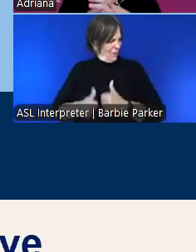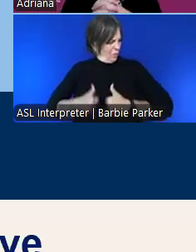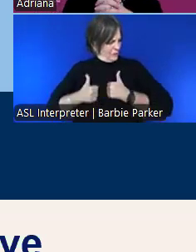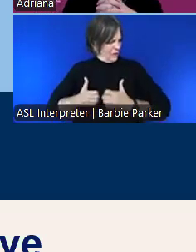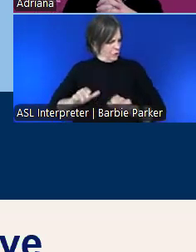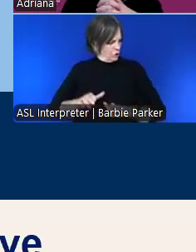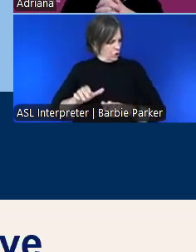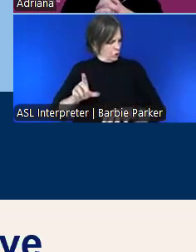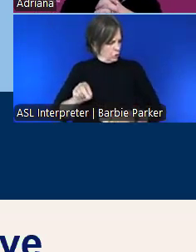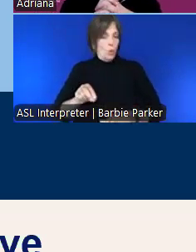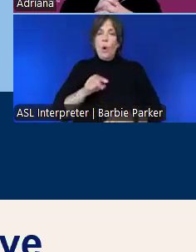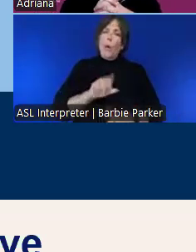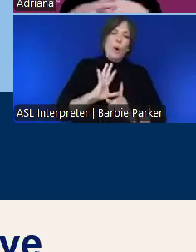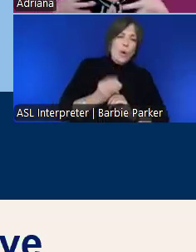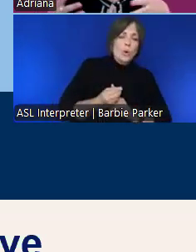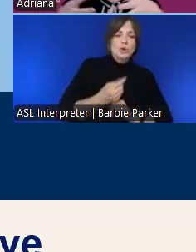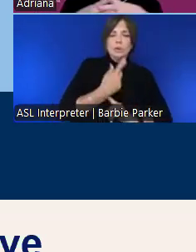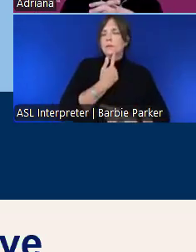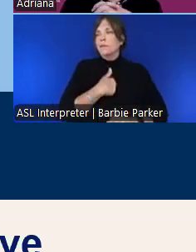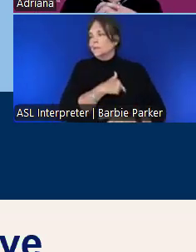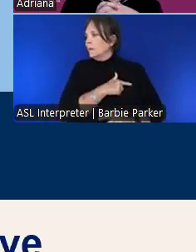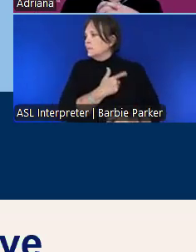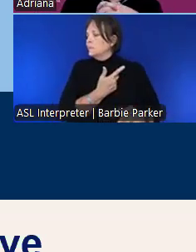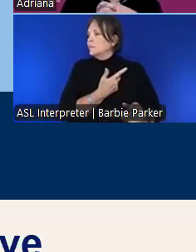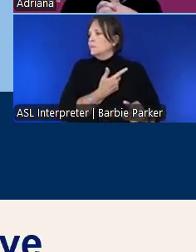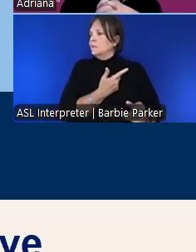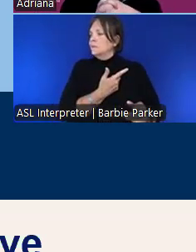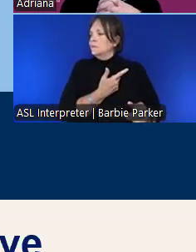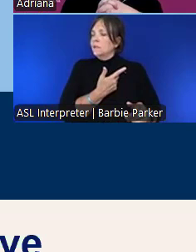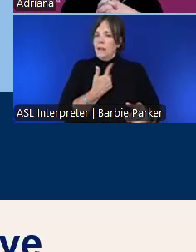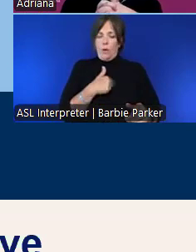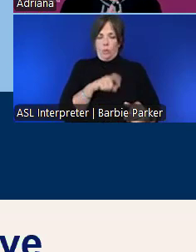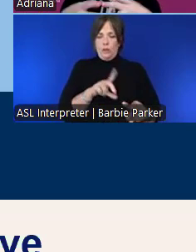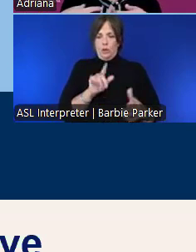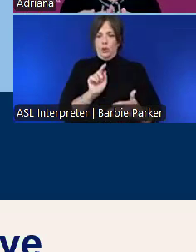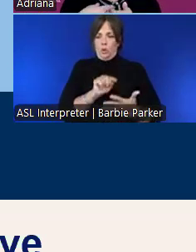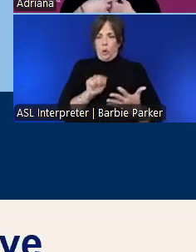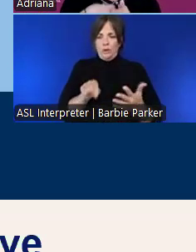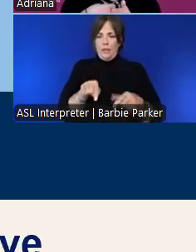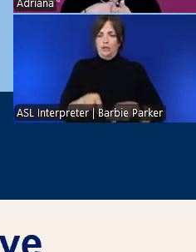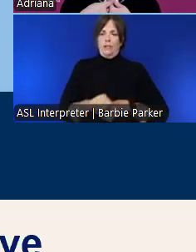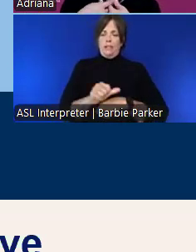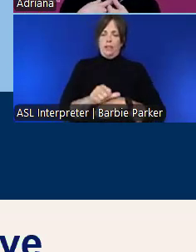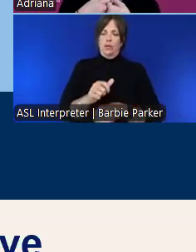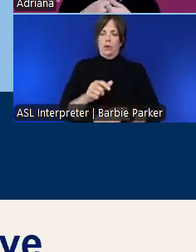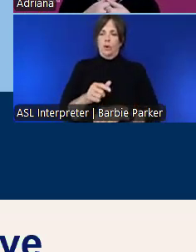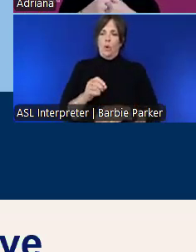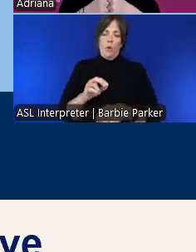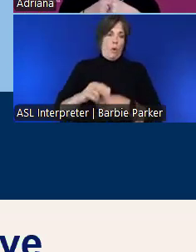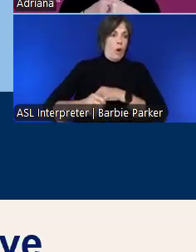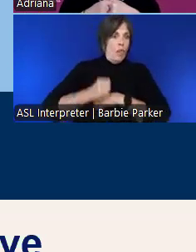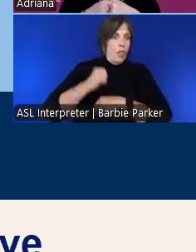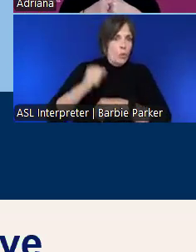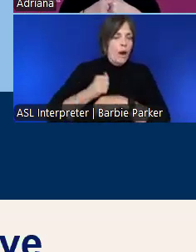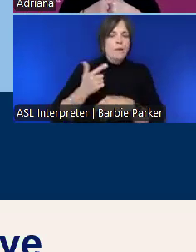a survivor should do in situations of danger or threat. But in reality, this is how their brain